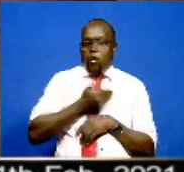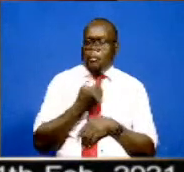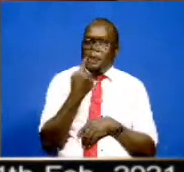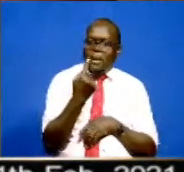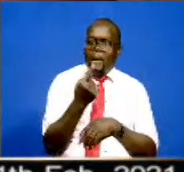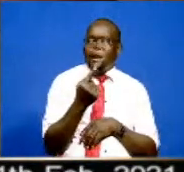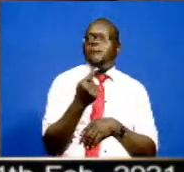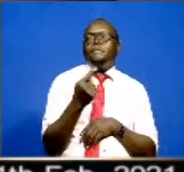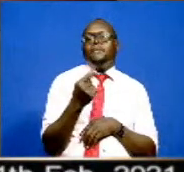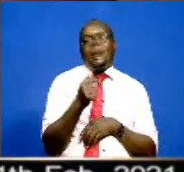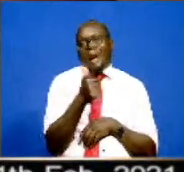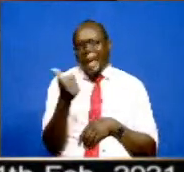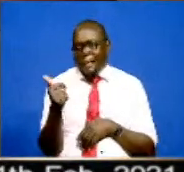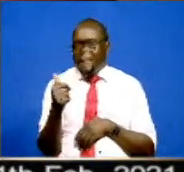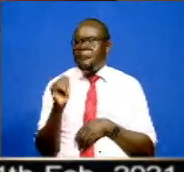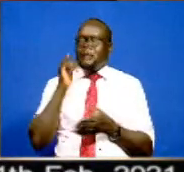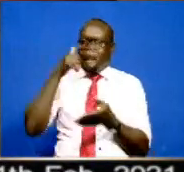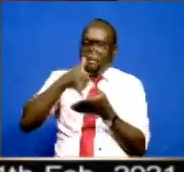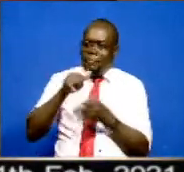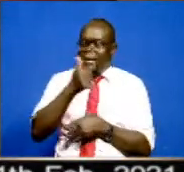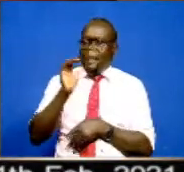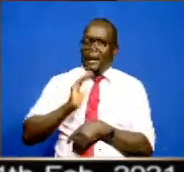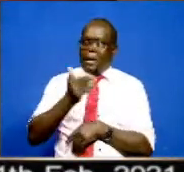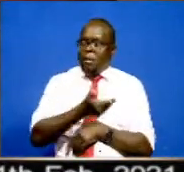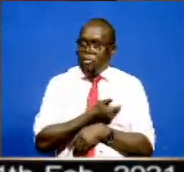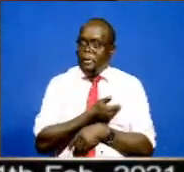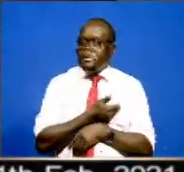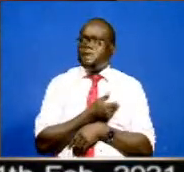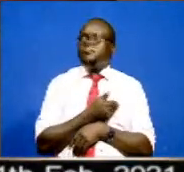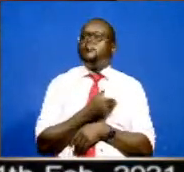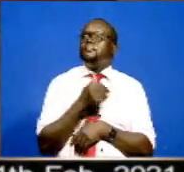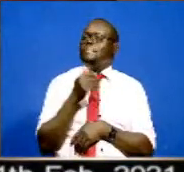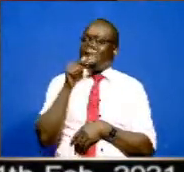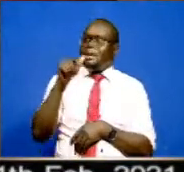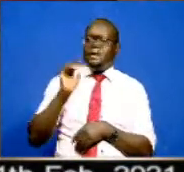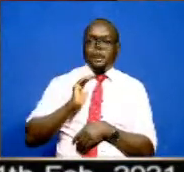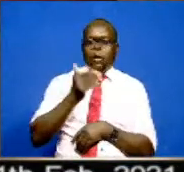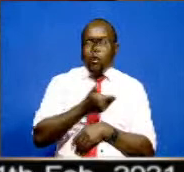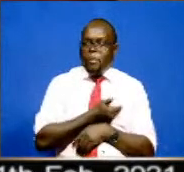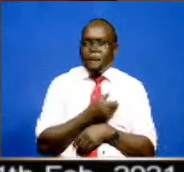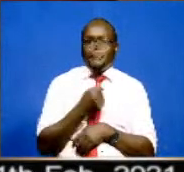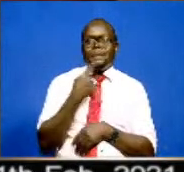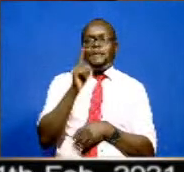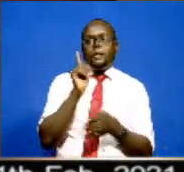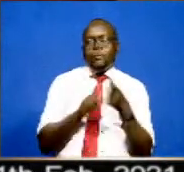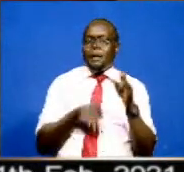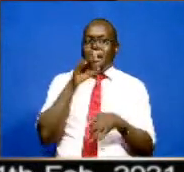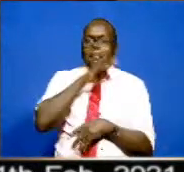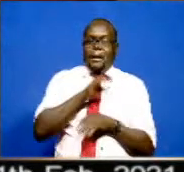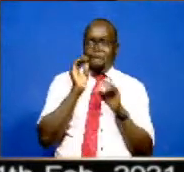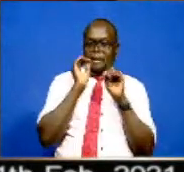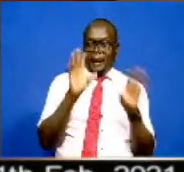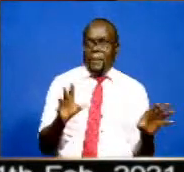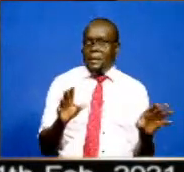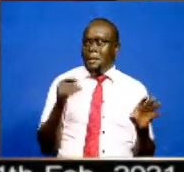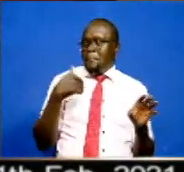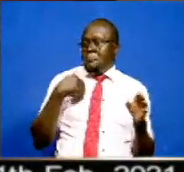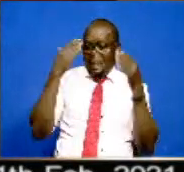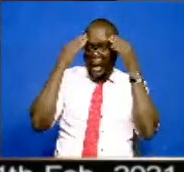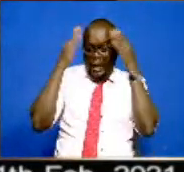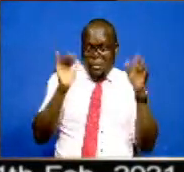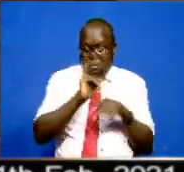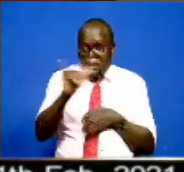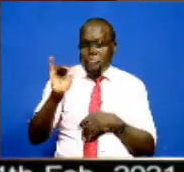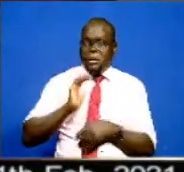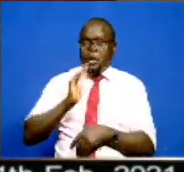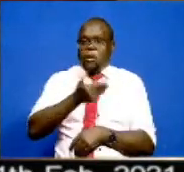no. He's in another committee. And perchance these committees, I'm not saying they benefit, because I'm not in any of those committees,